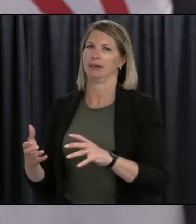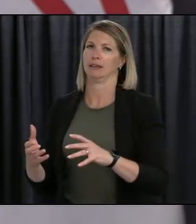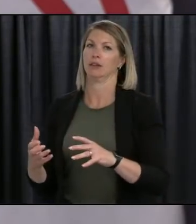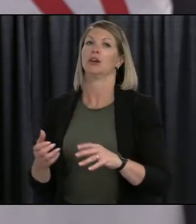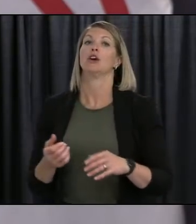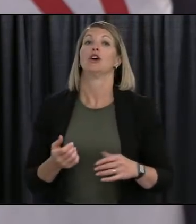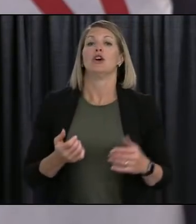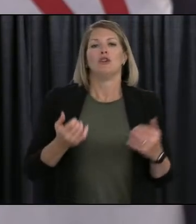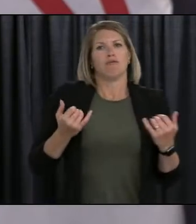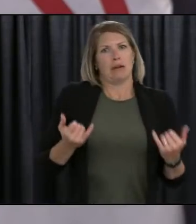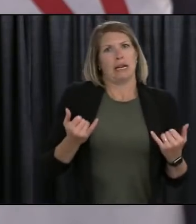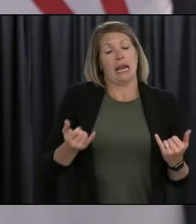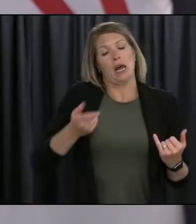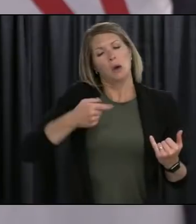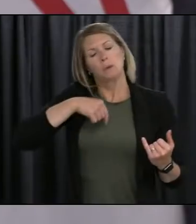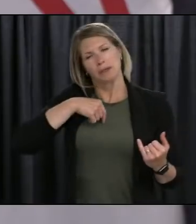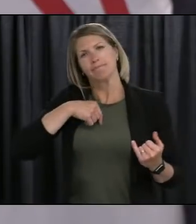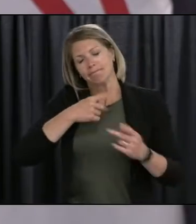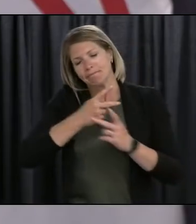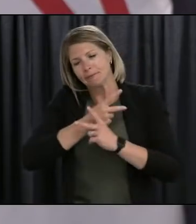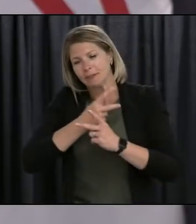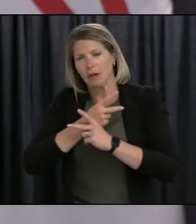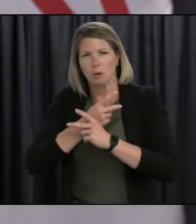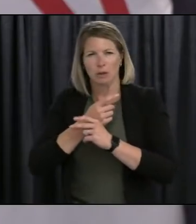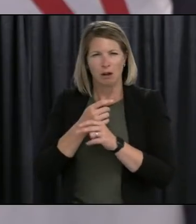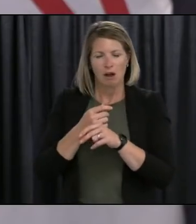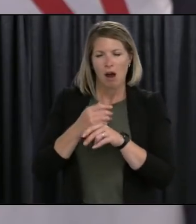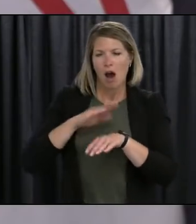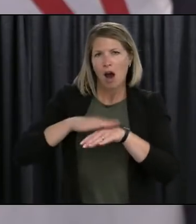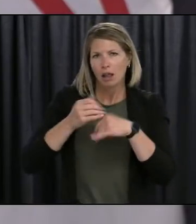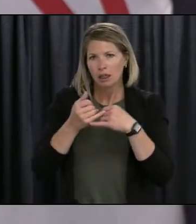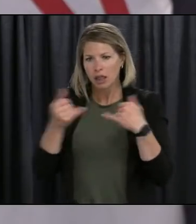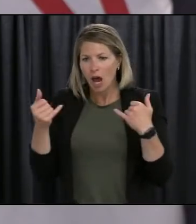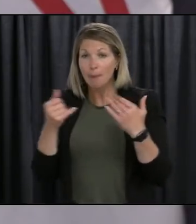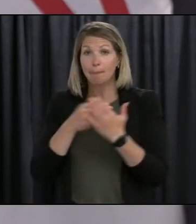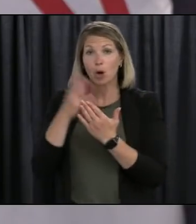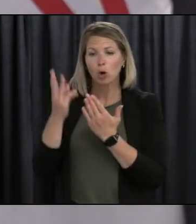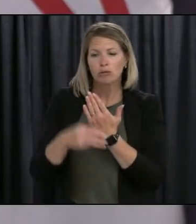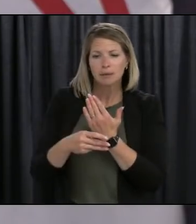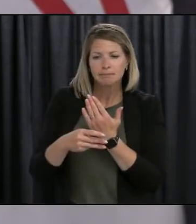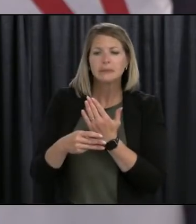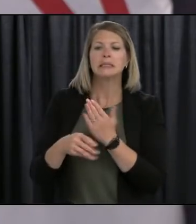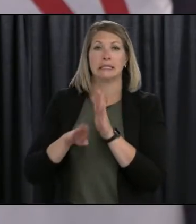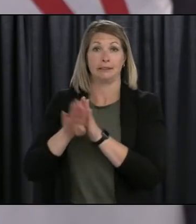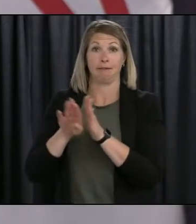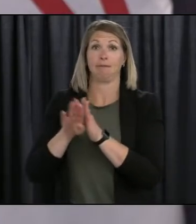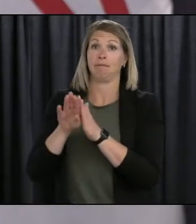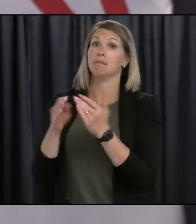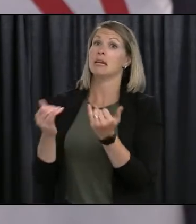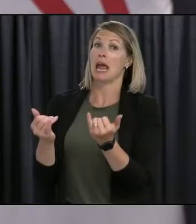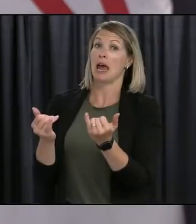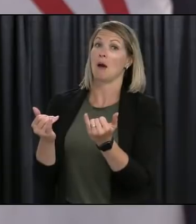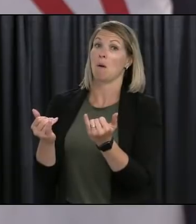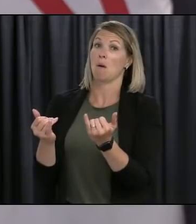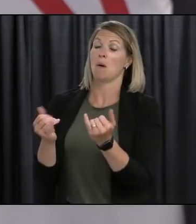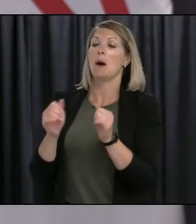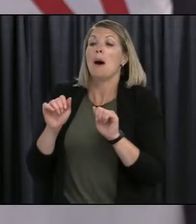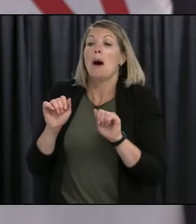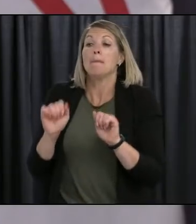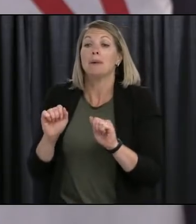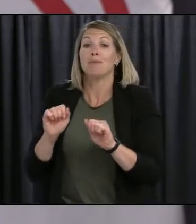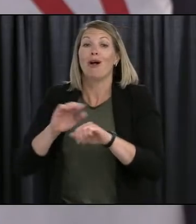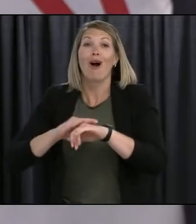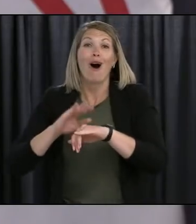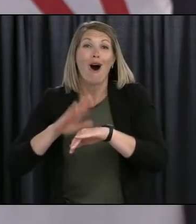foundation for the digital learning plan to create quality learning opportunities in an online world. Most of those students, this is